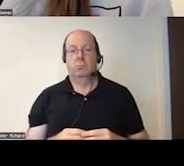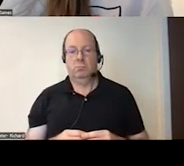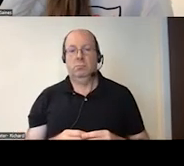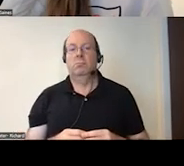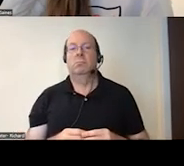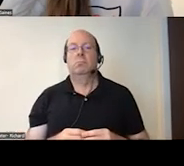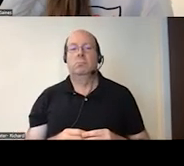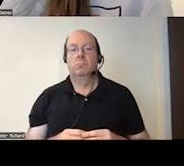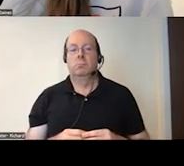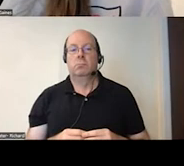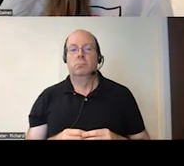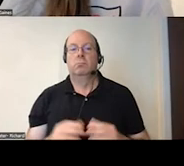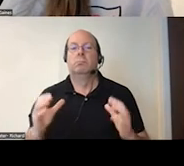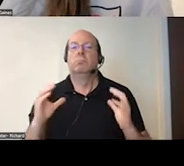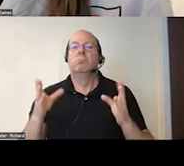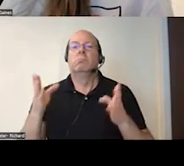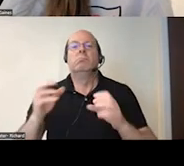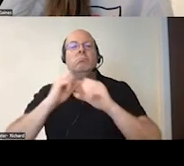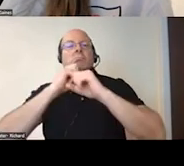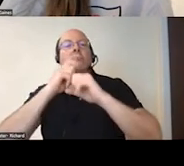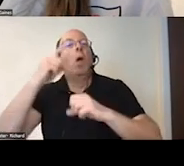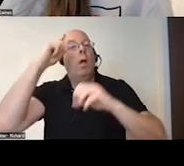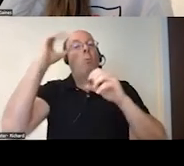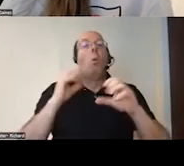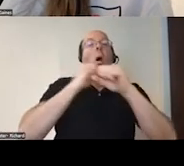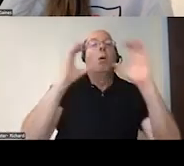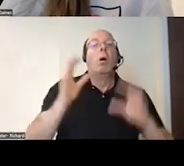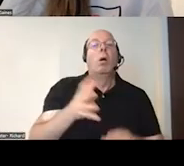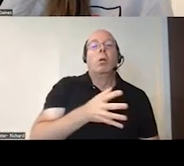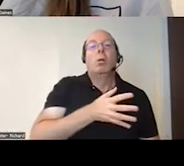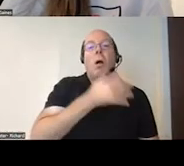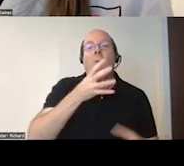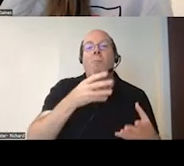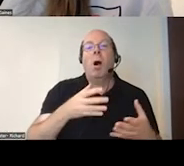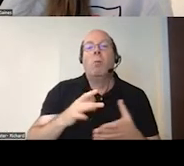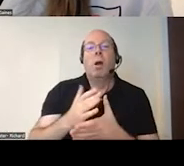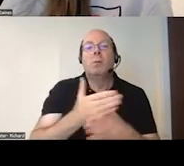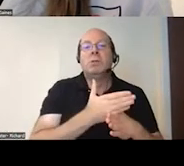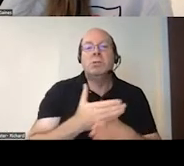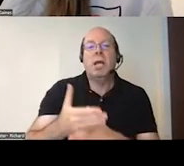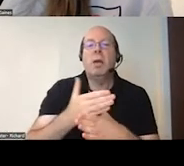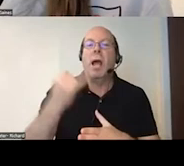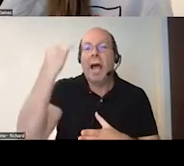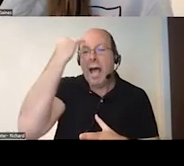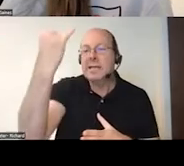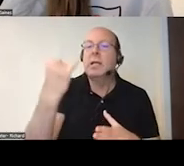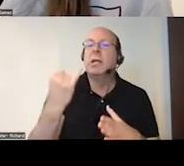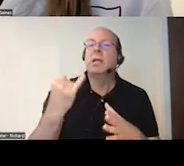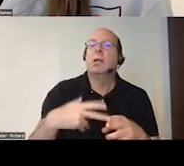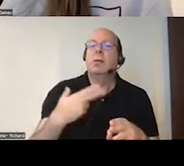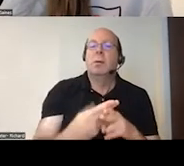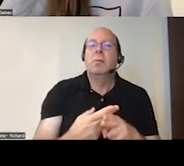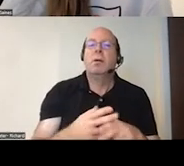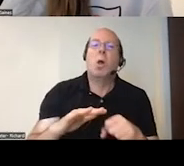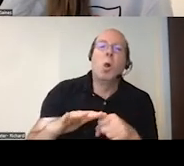what a CSA or a farm share is than what they used to. So like the original idea of it was very much like, you know, support